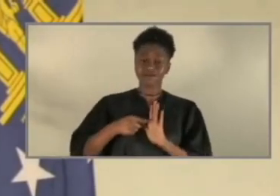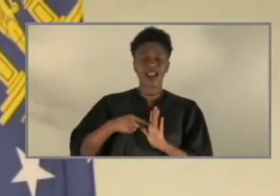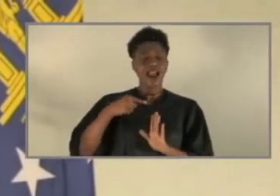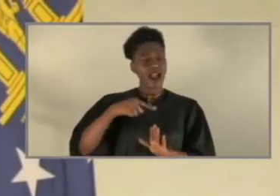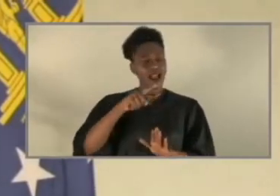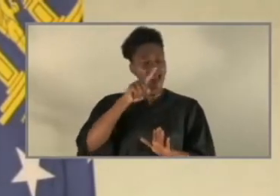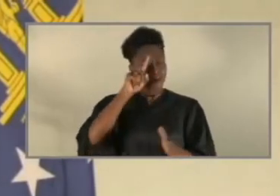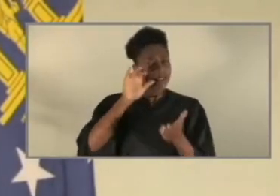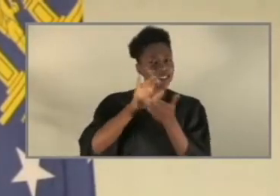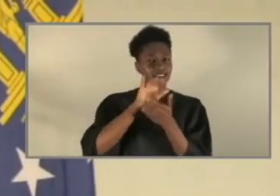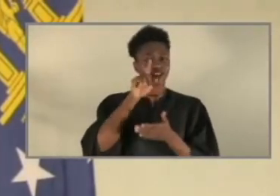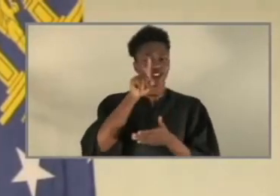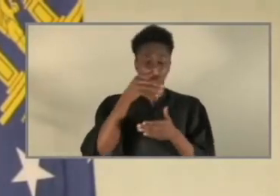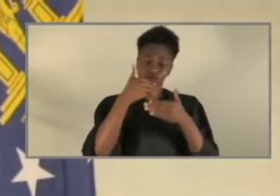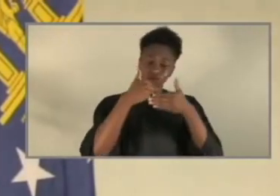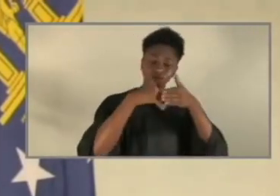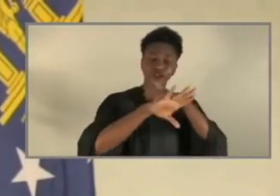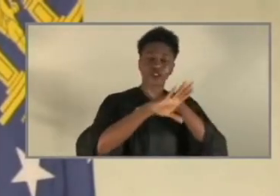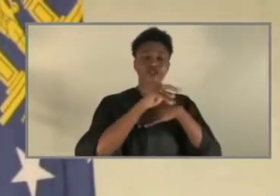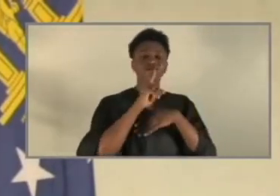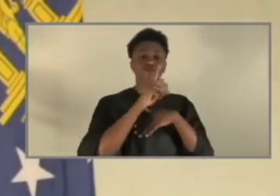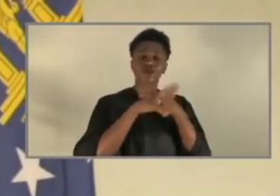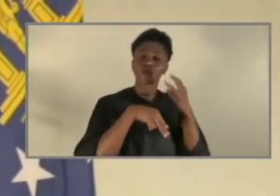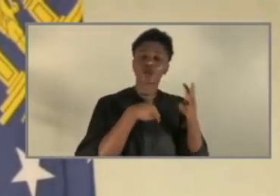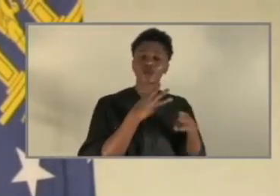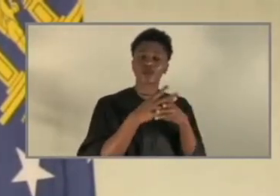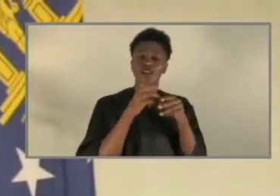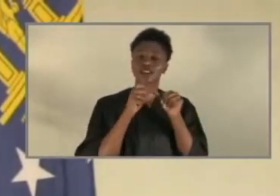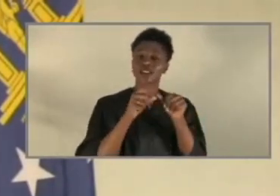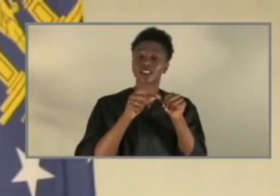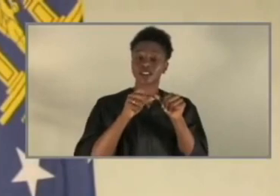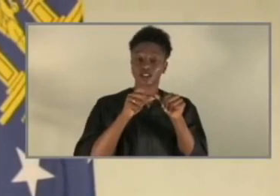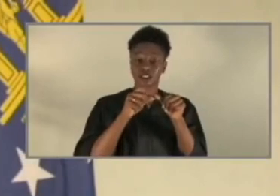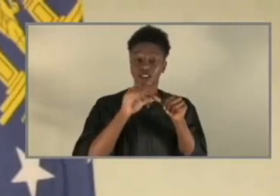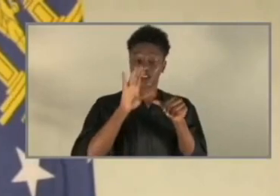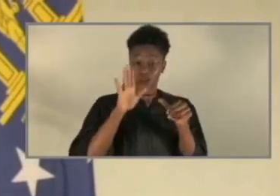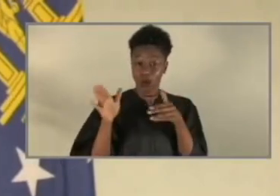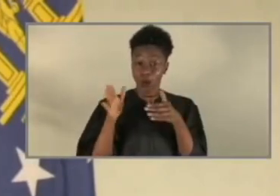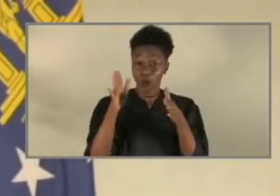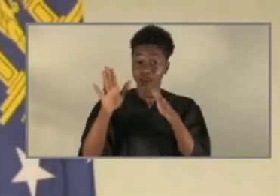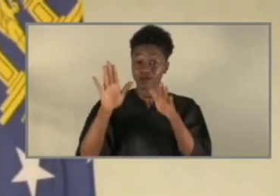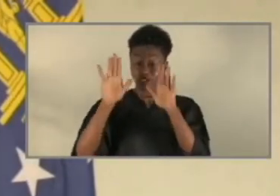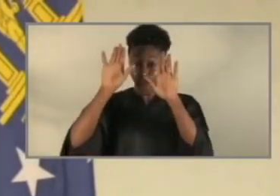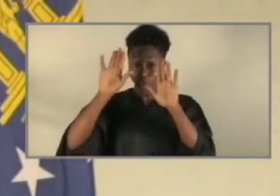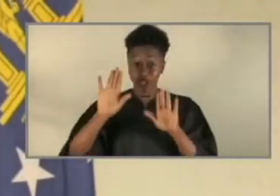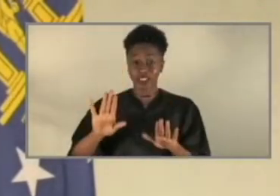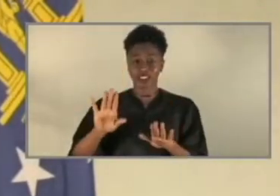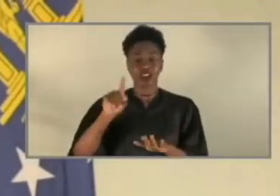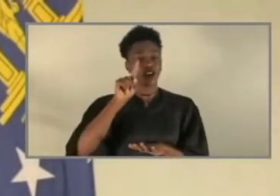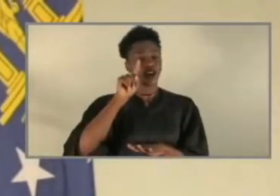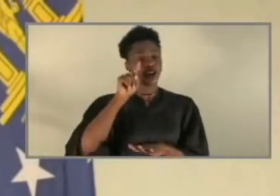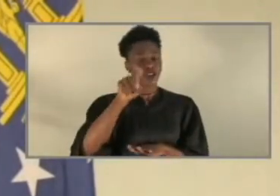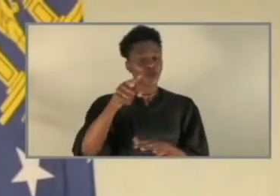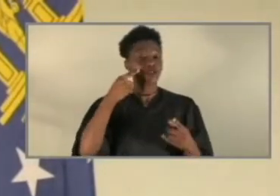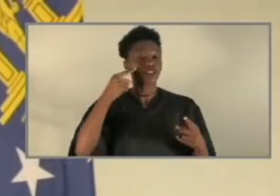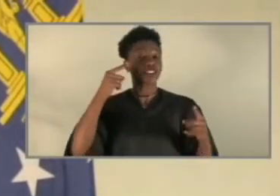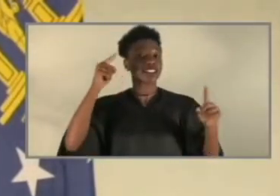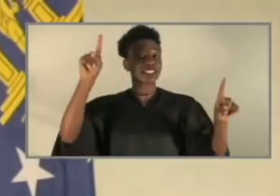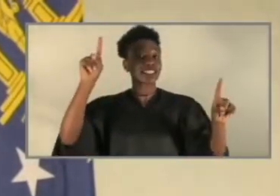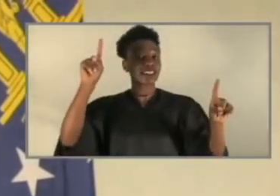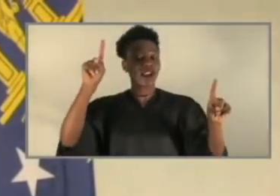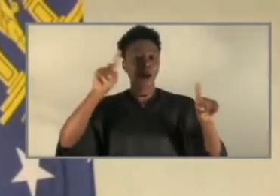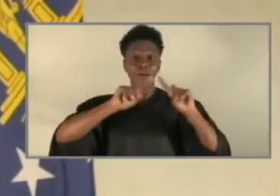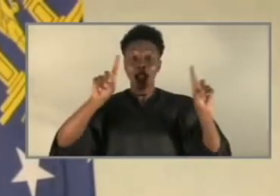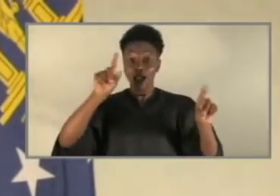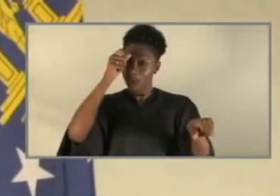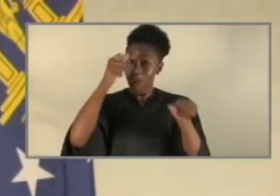you. Entering the real world, continue your paths to greatness. You have succeeded, but remember,